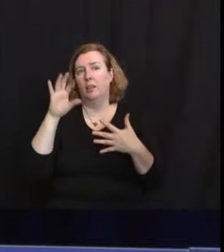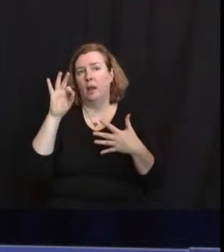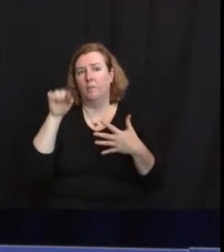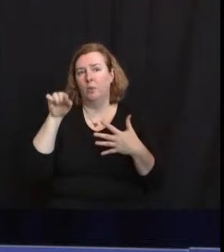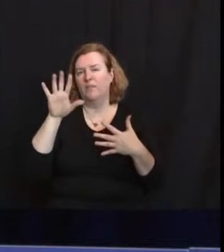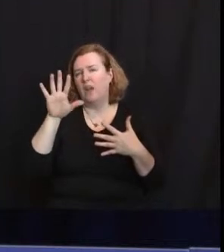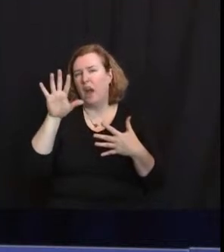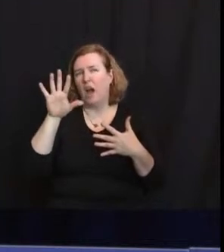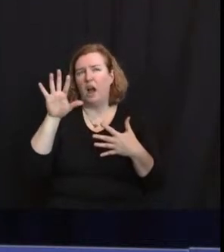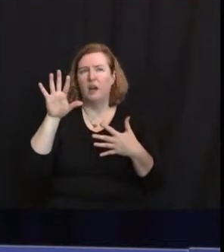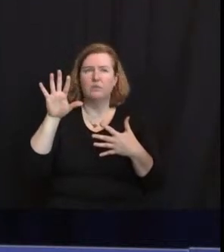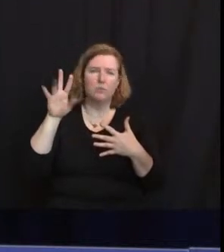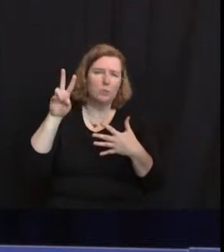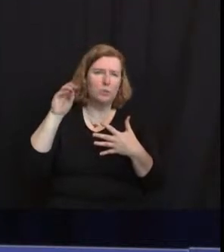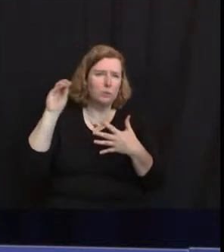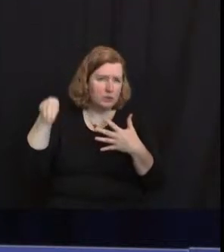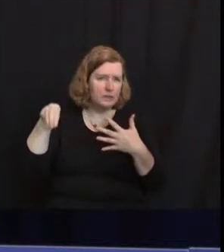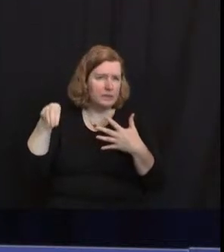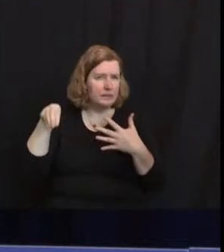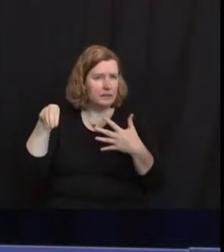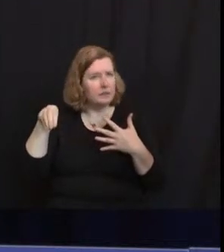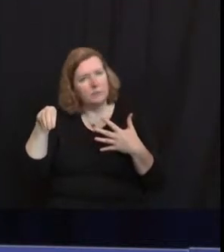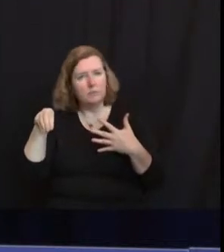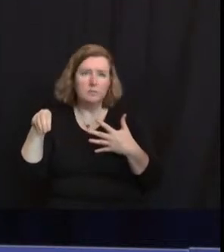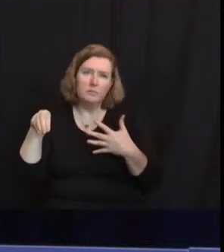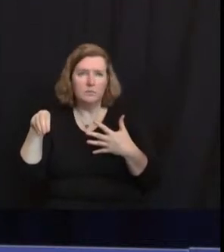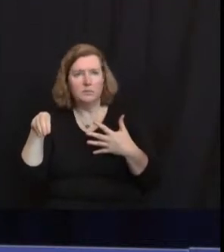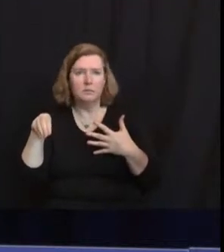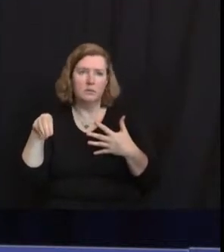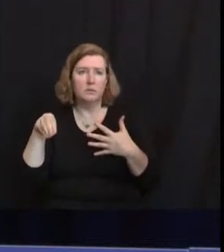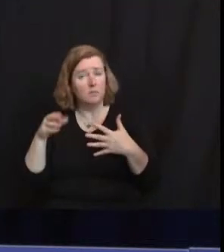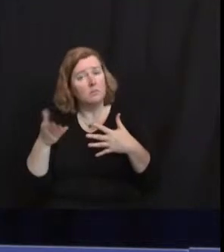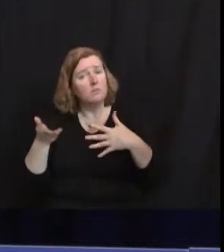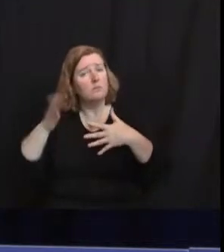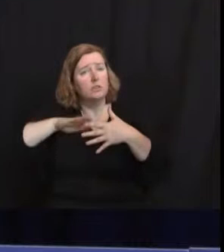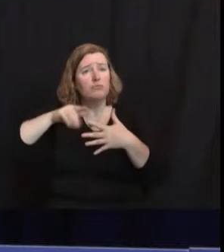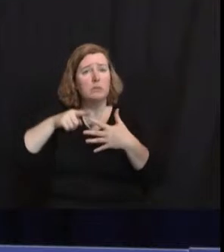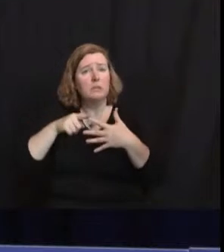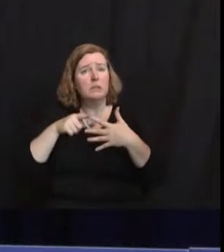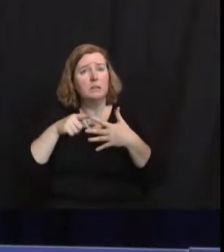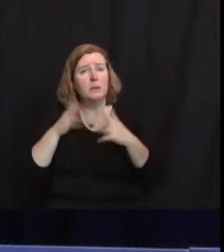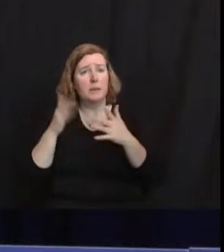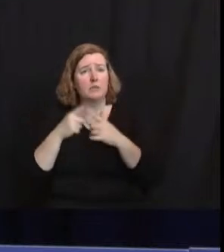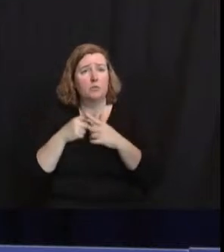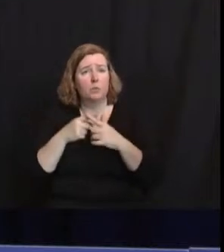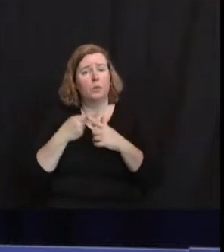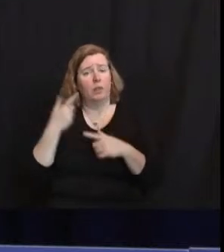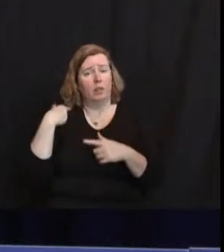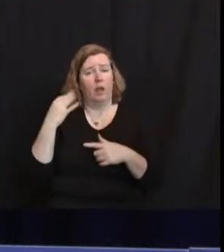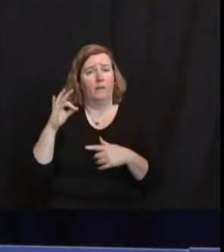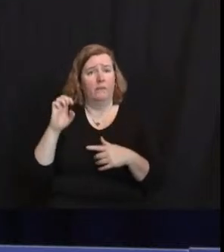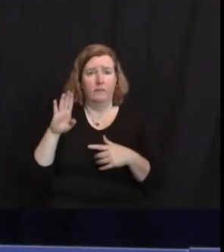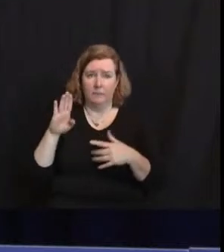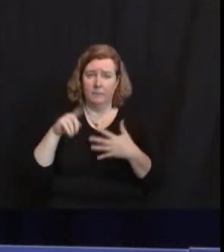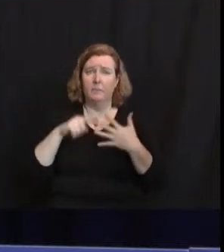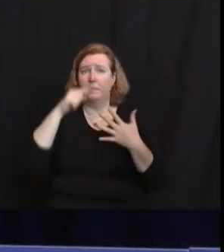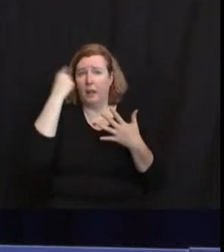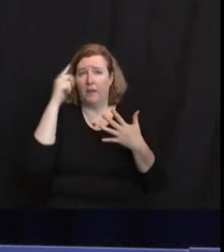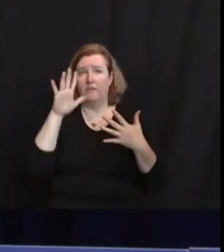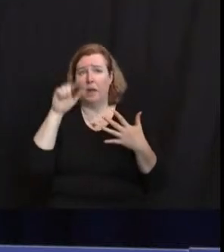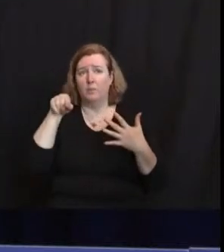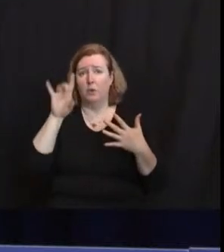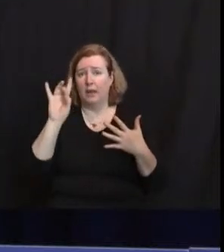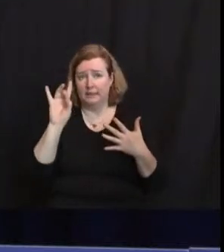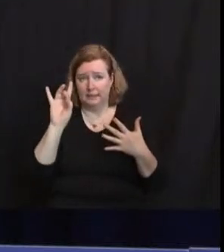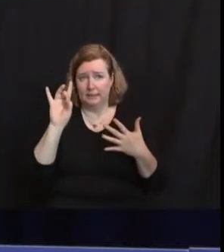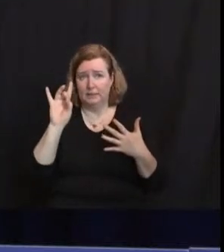9.52%. That's about 4.5 points up from early February. Black is 5.8%. That's